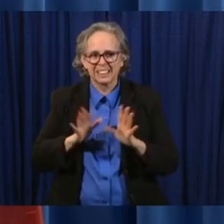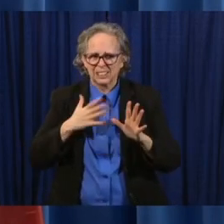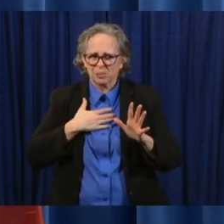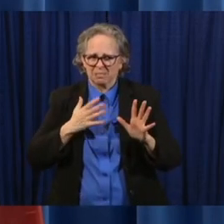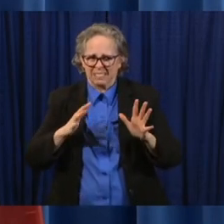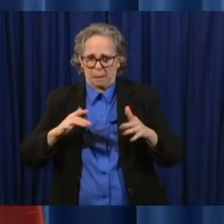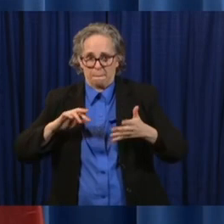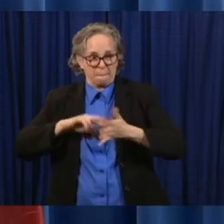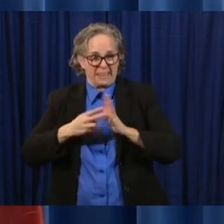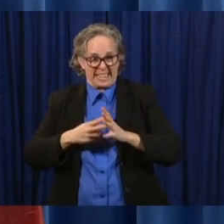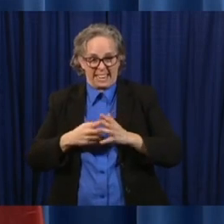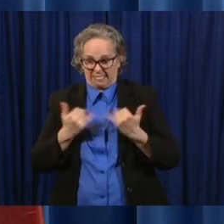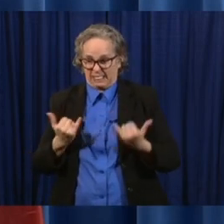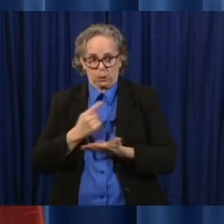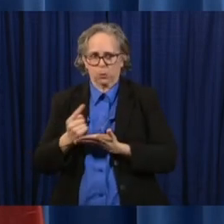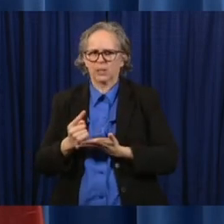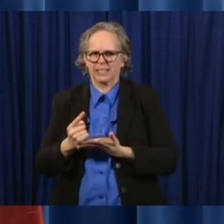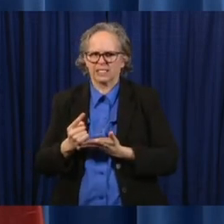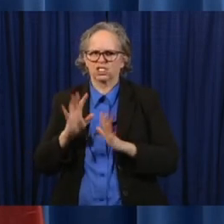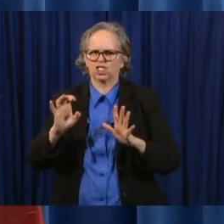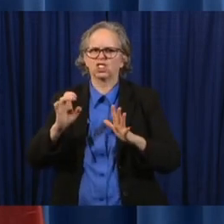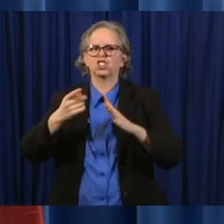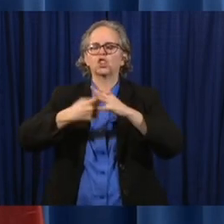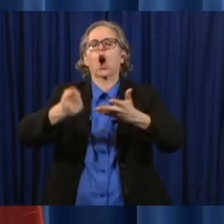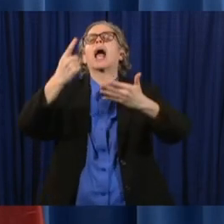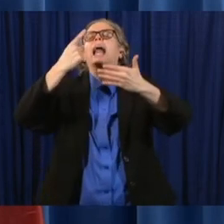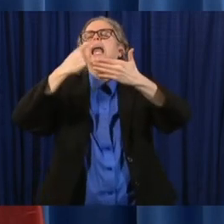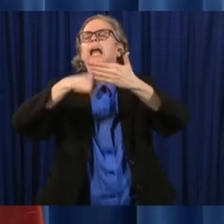but should begin next week.